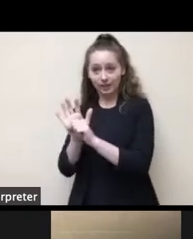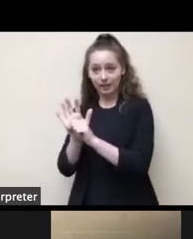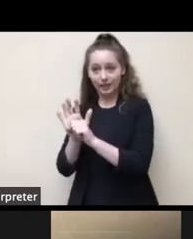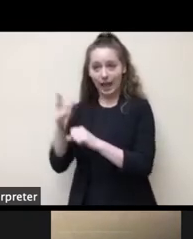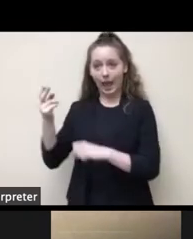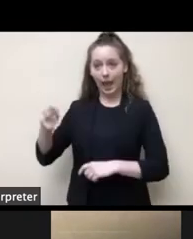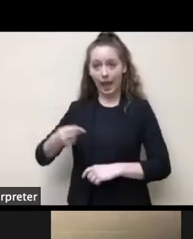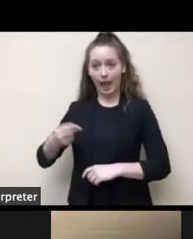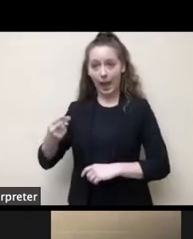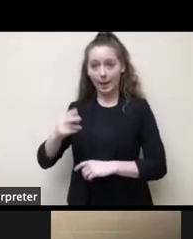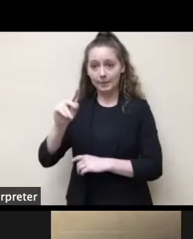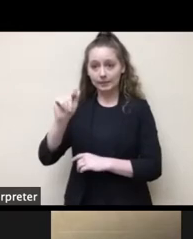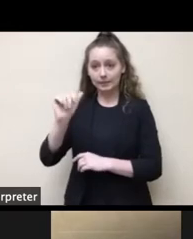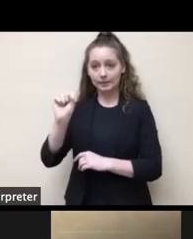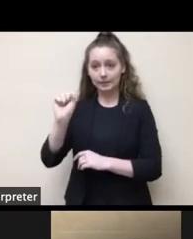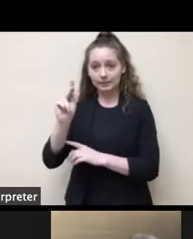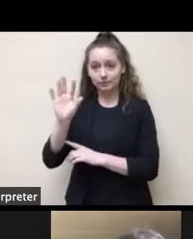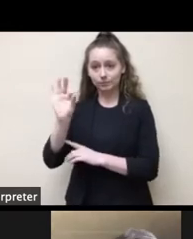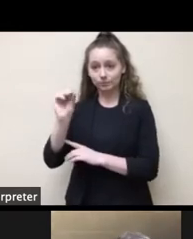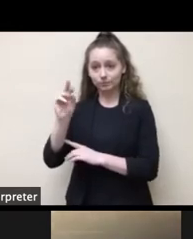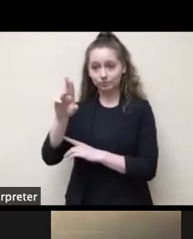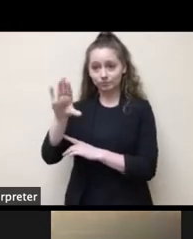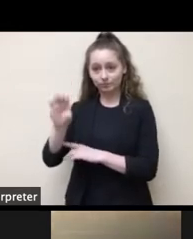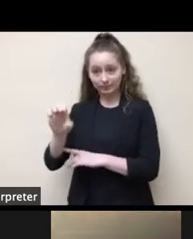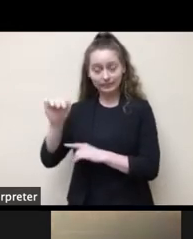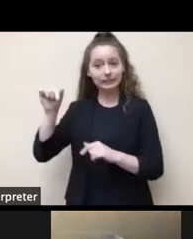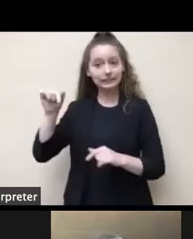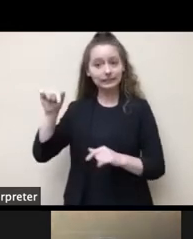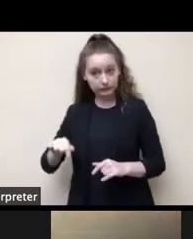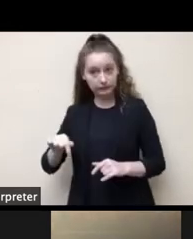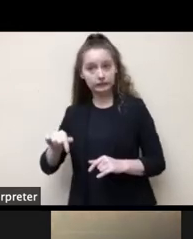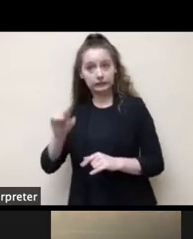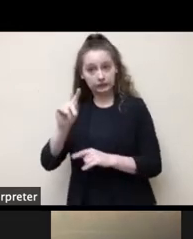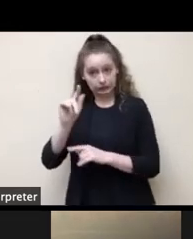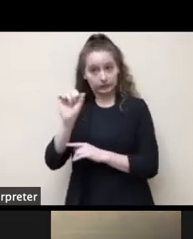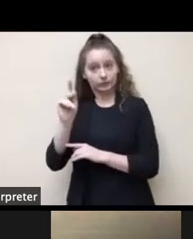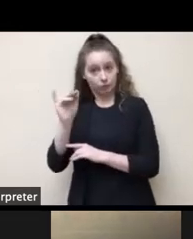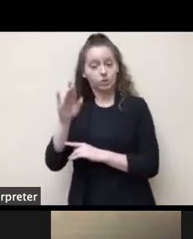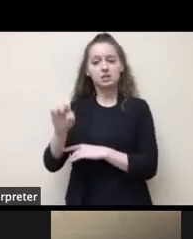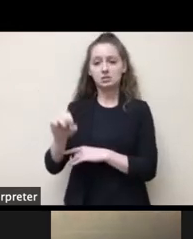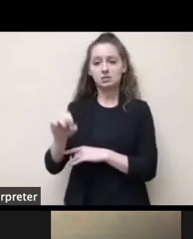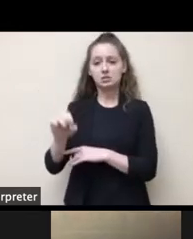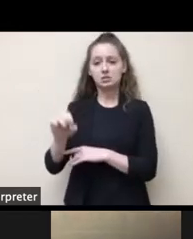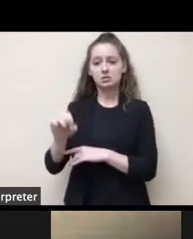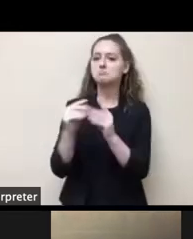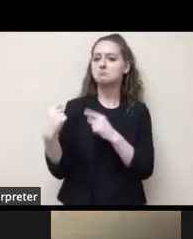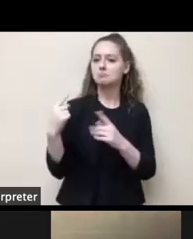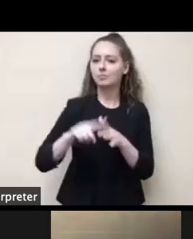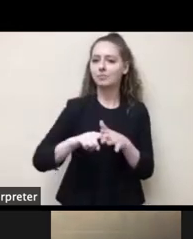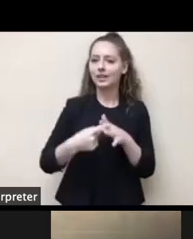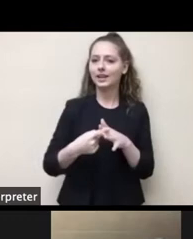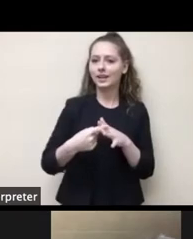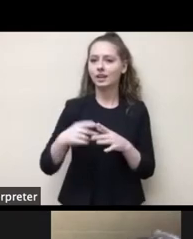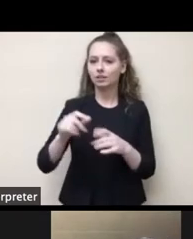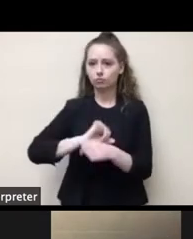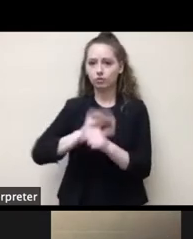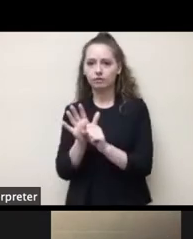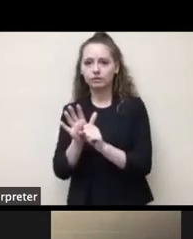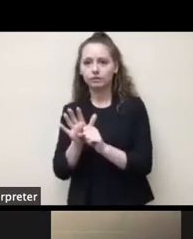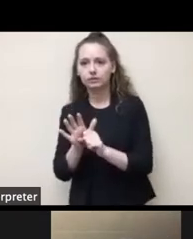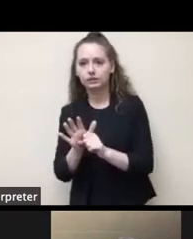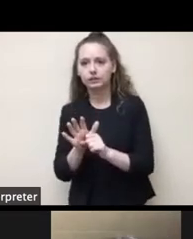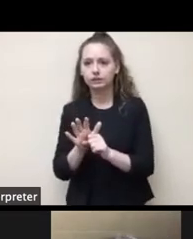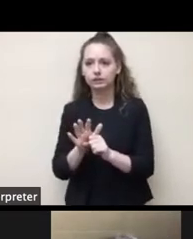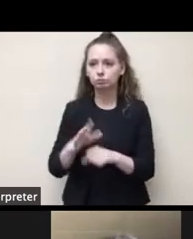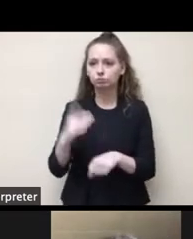Task Force. This task force has been meeting since the beginning of the epidemic on a weekly basis, a twice weekly basis.